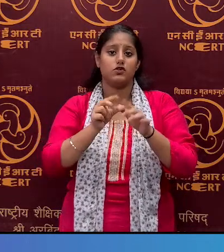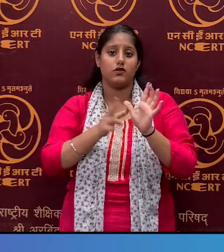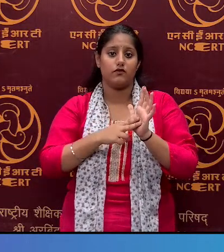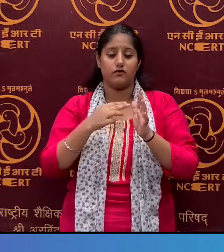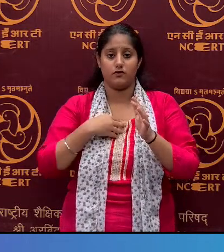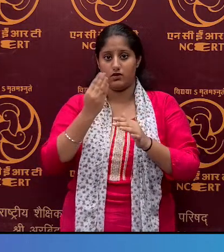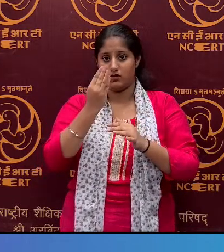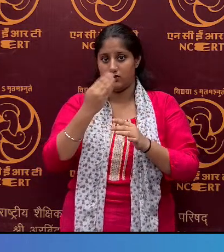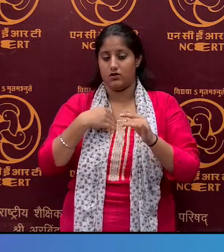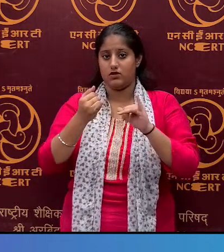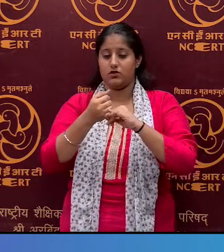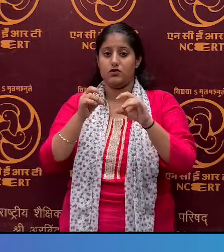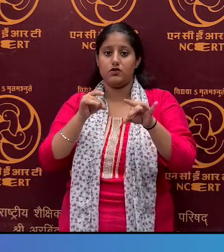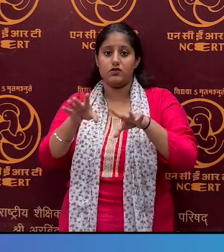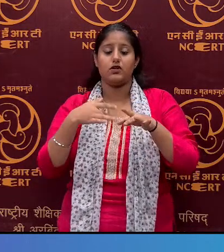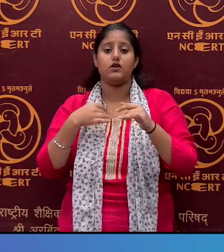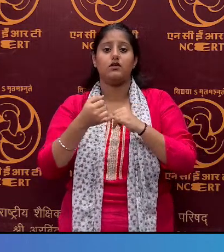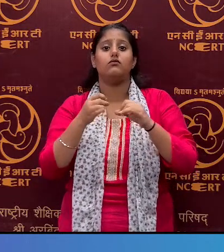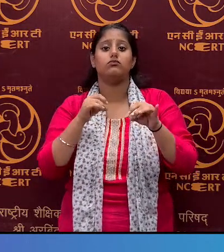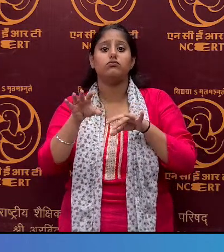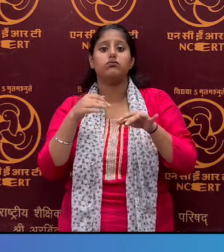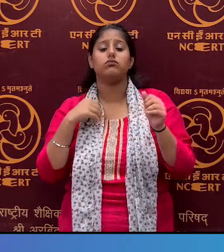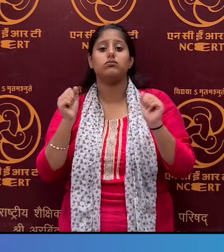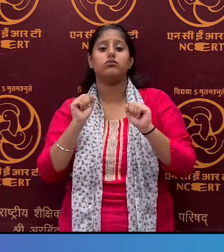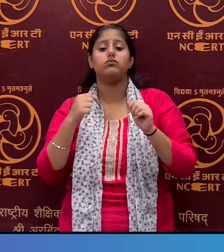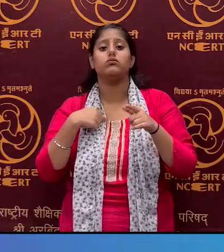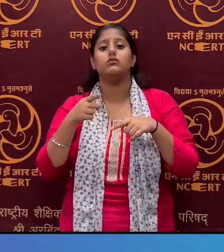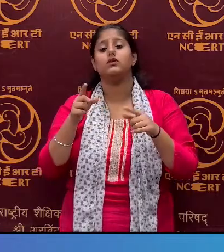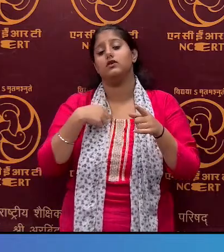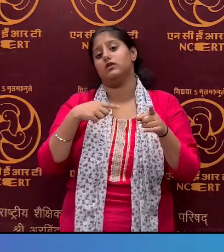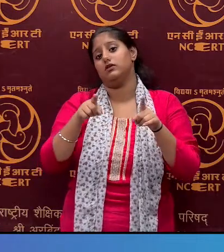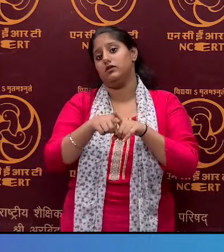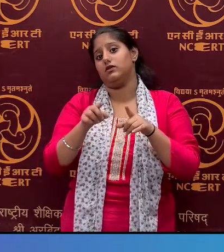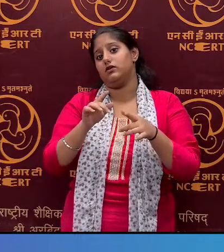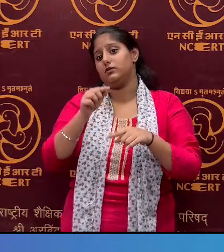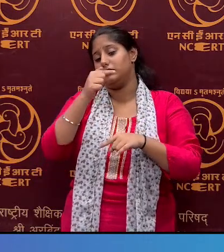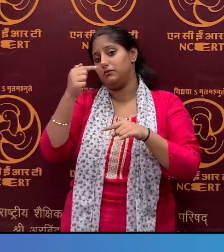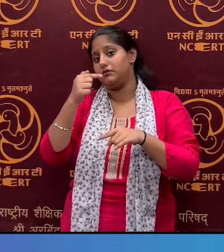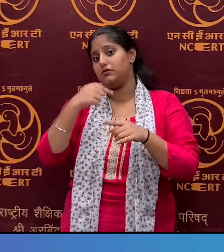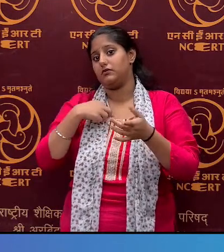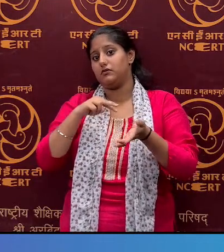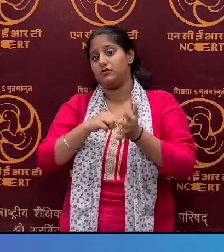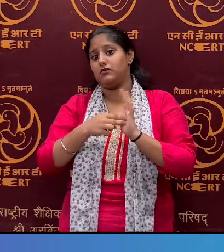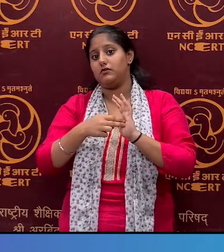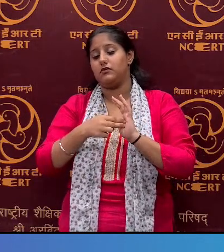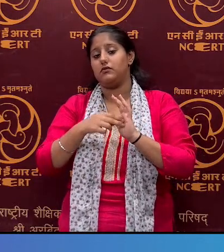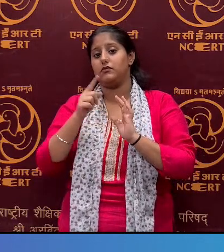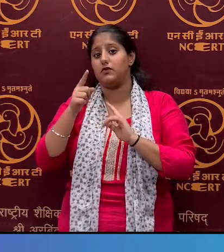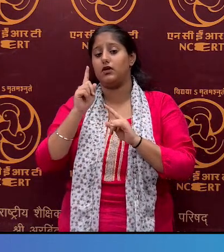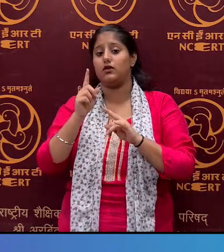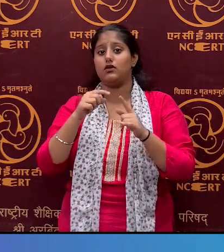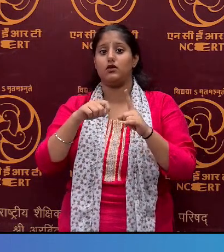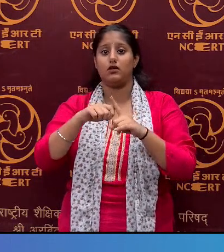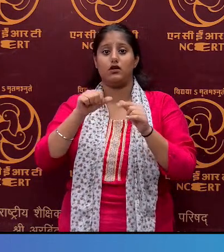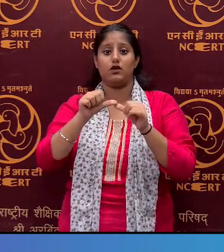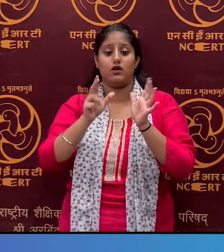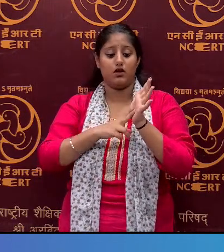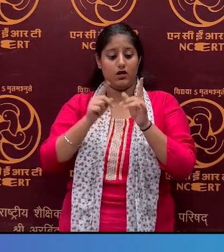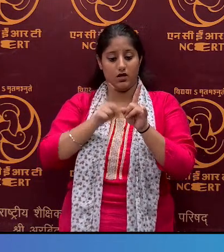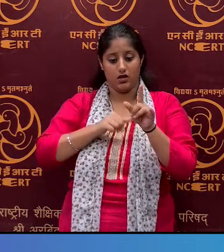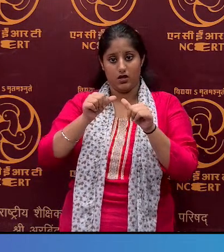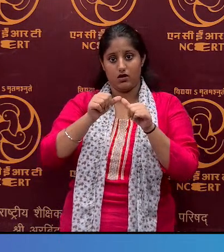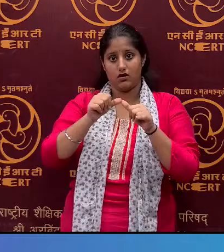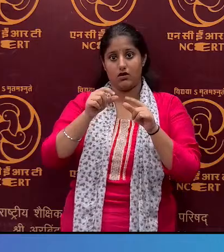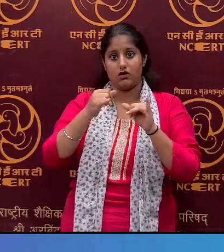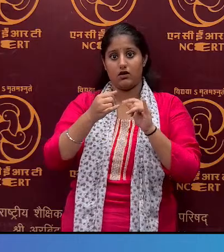minus 10 degrees Celsius, but on the same day, Kanyakumari experienced 20 degrees Celsius of temperature, and is all